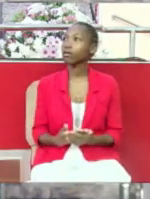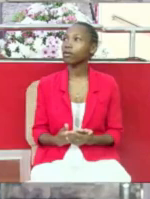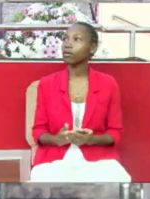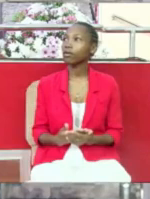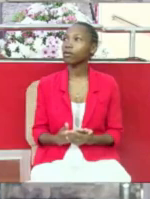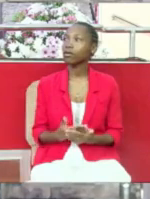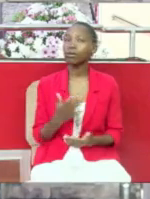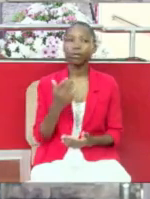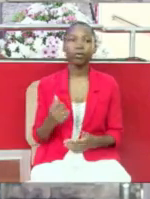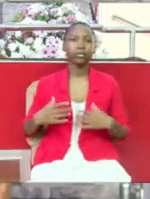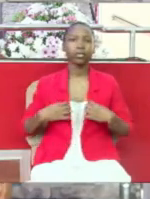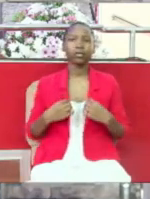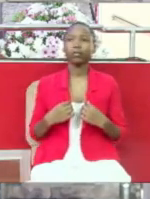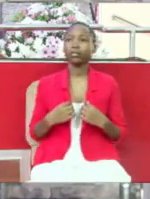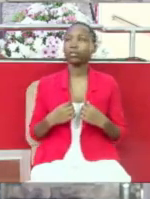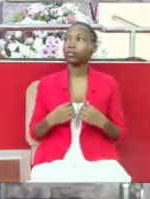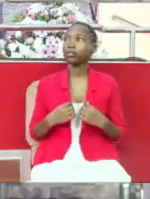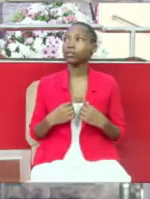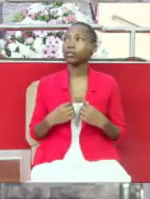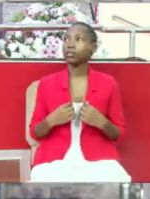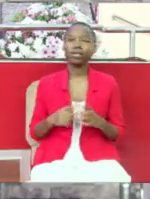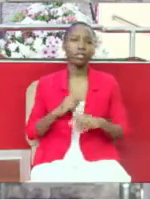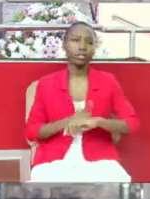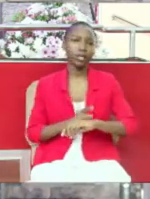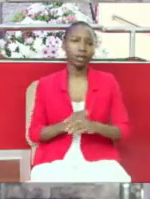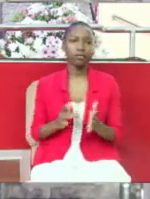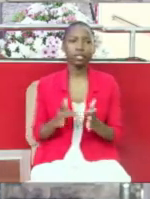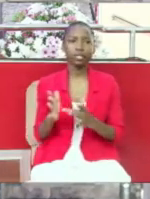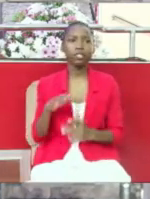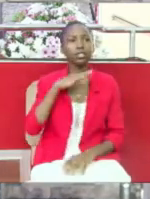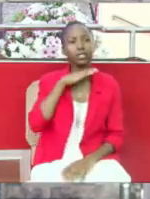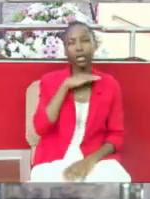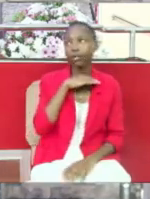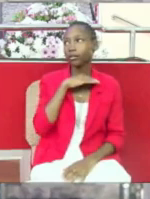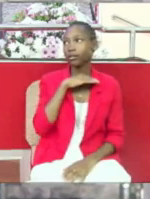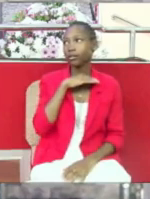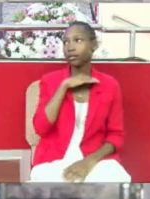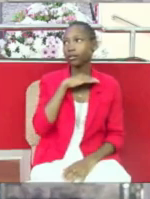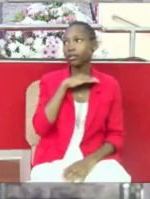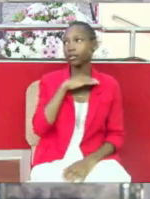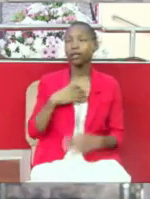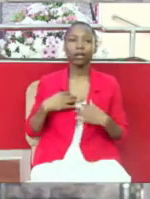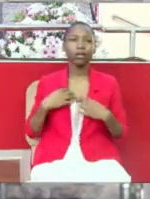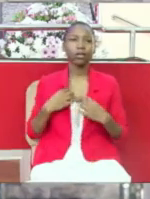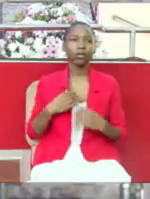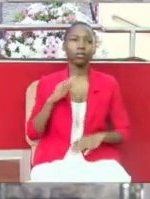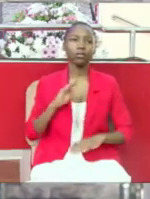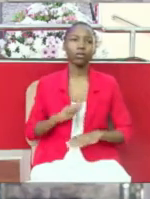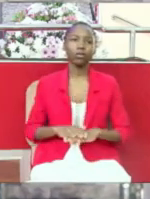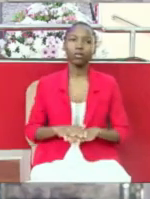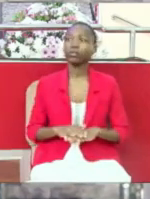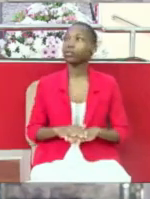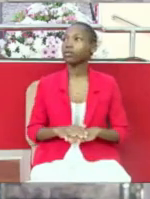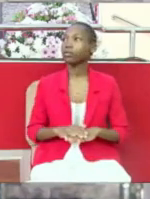Kwa sababu mavazi. Even when Jesus died. Hata Yesu alipoaga dunia. His clothes were so good. Vazi lake